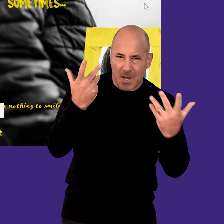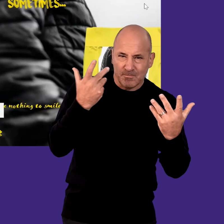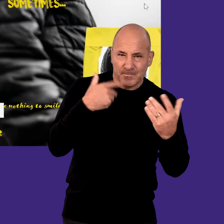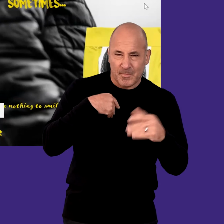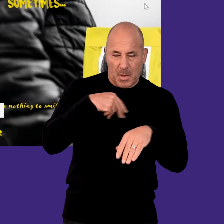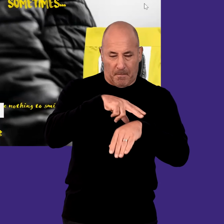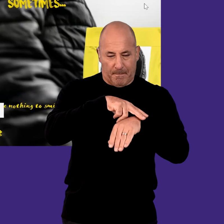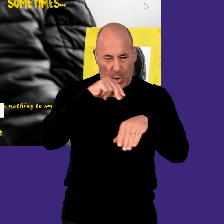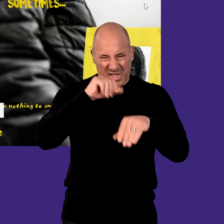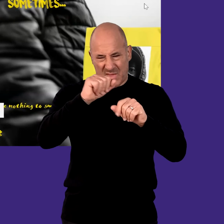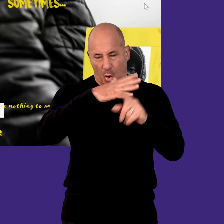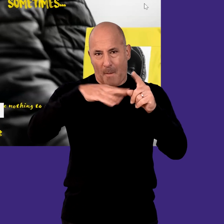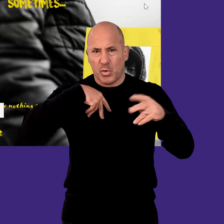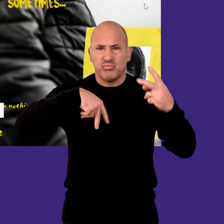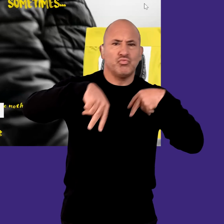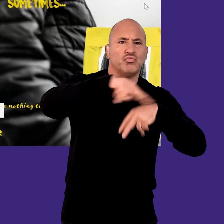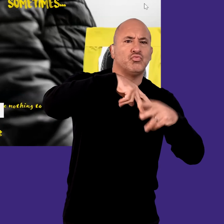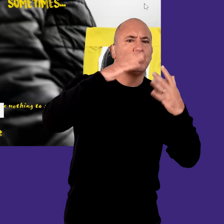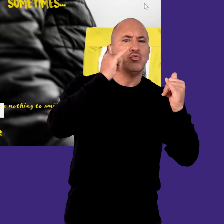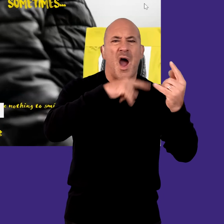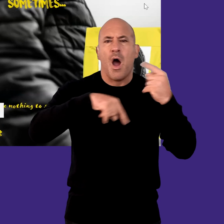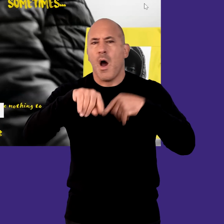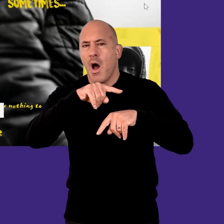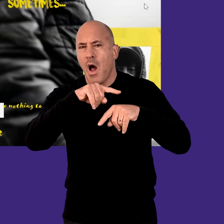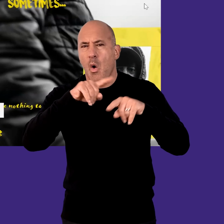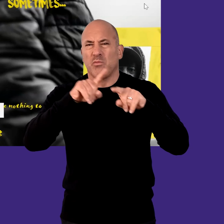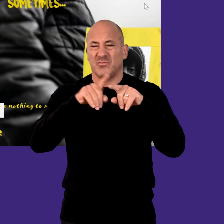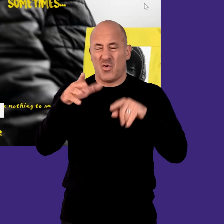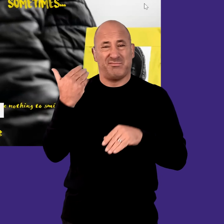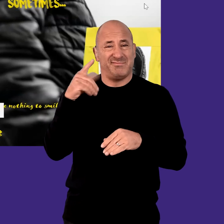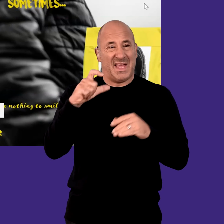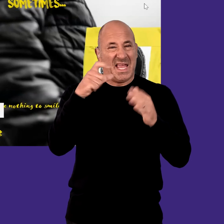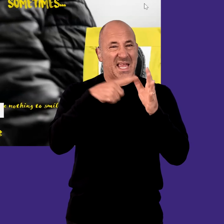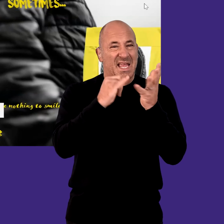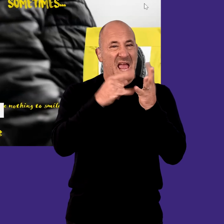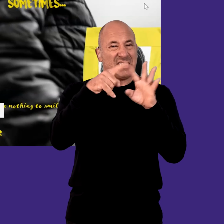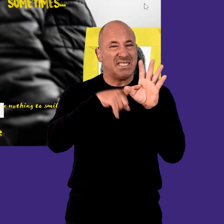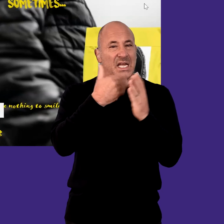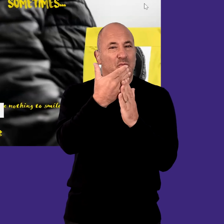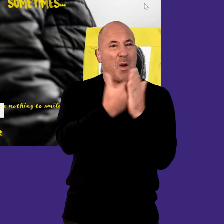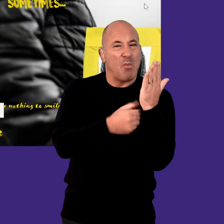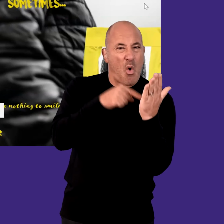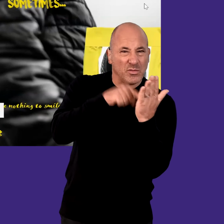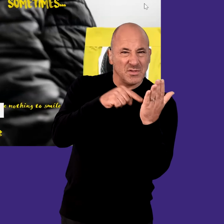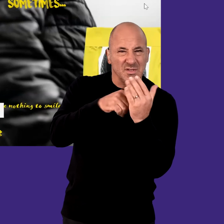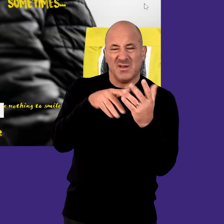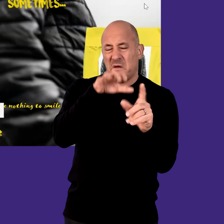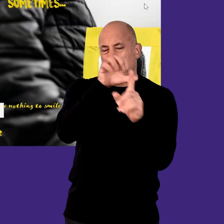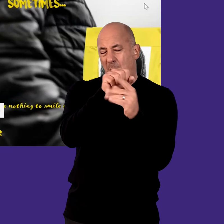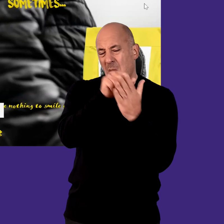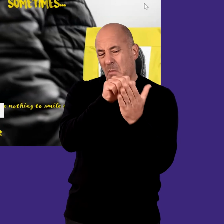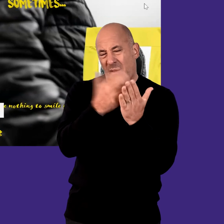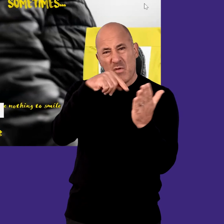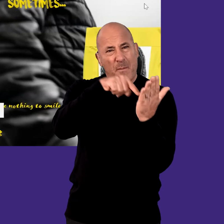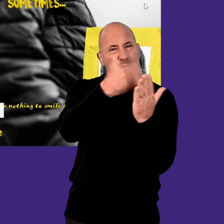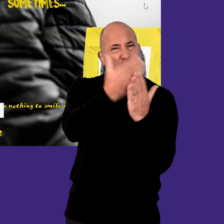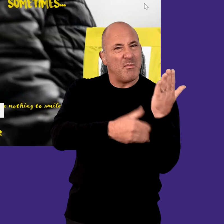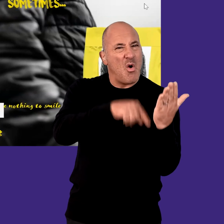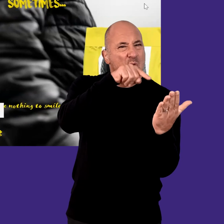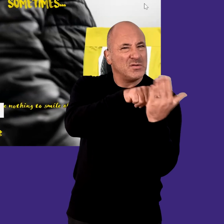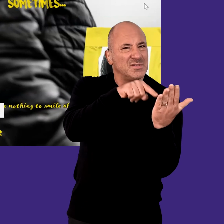that and understand how, again, we can use that to impact on how we police communities and our policing practice as well, especially in light of